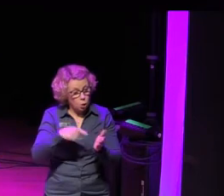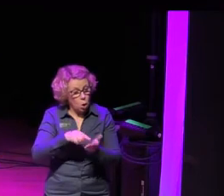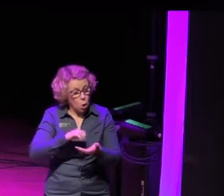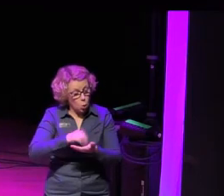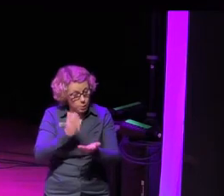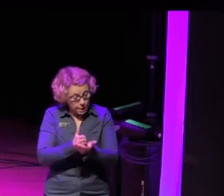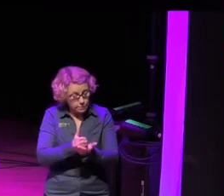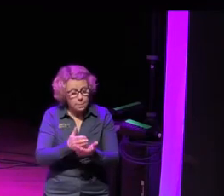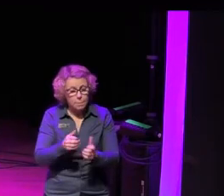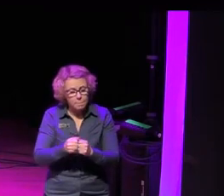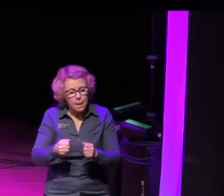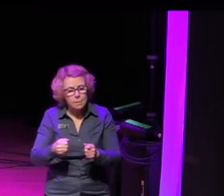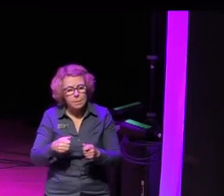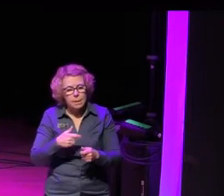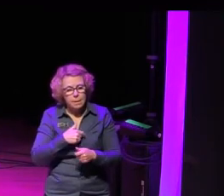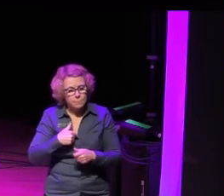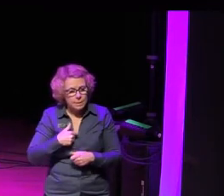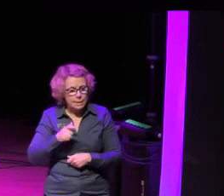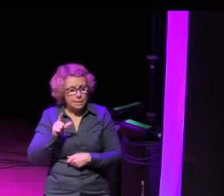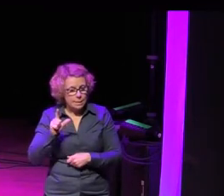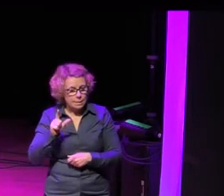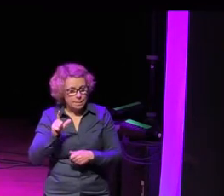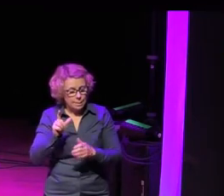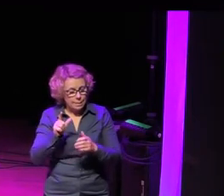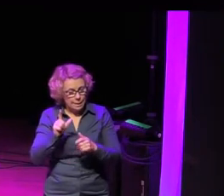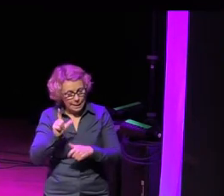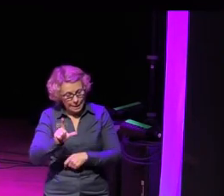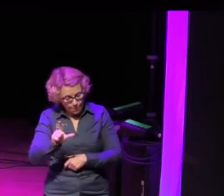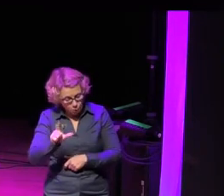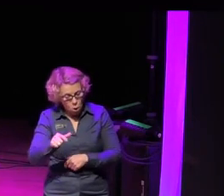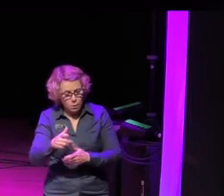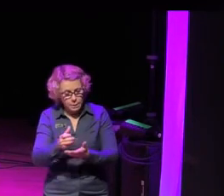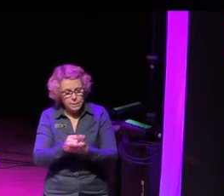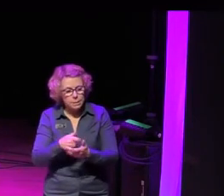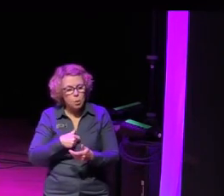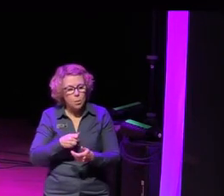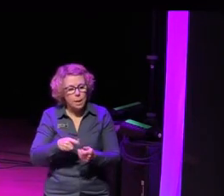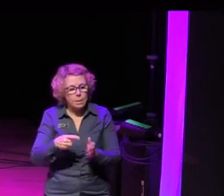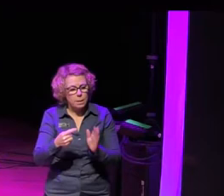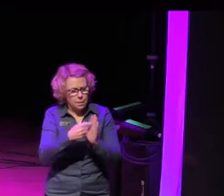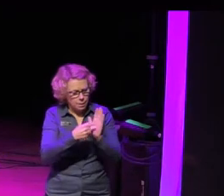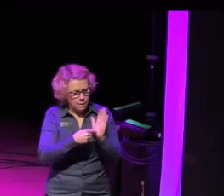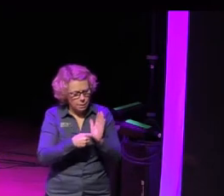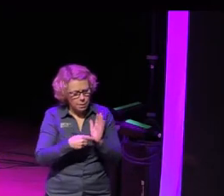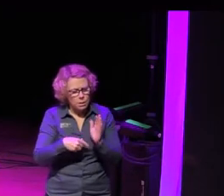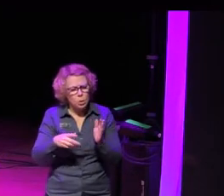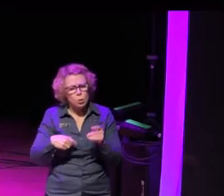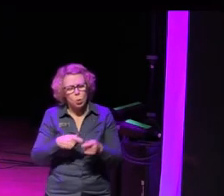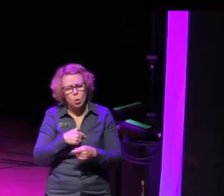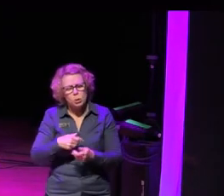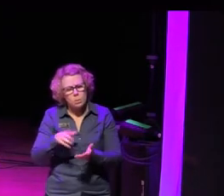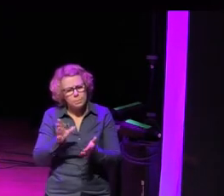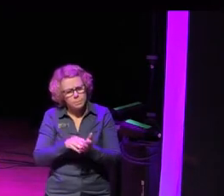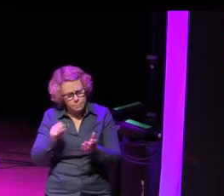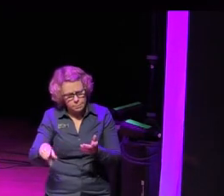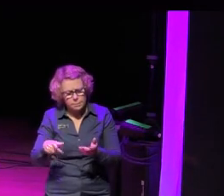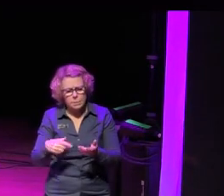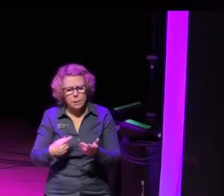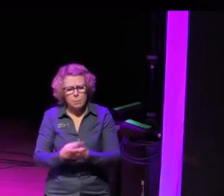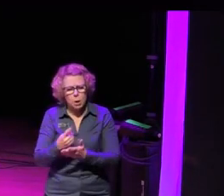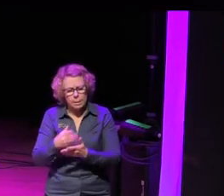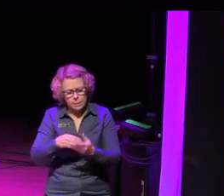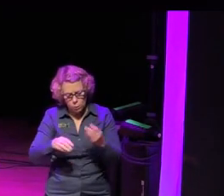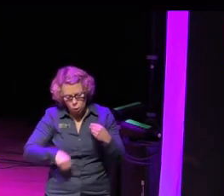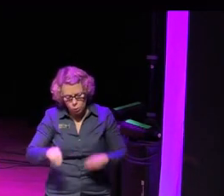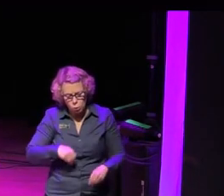maybe sometimes, actually, if you take away regulation, you also take away a lot of opportunities for corruption. And in the case of